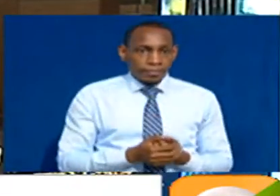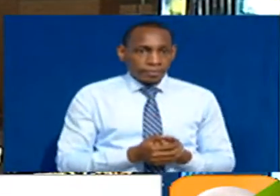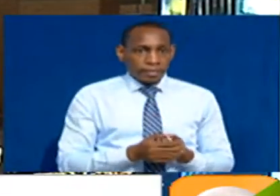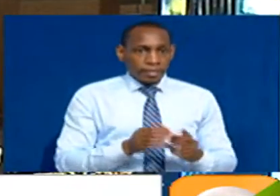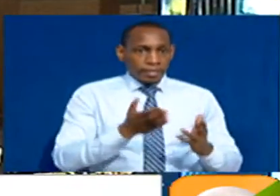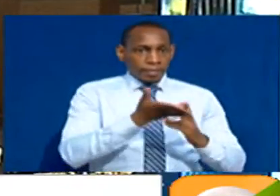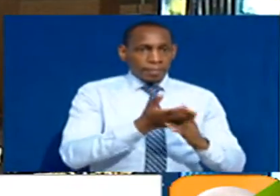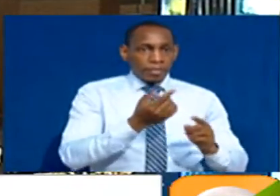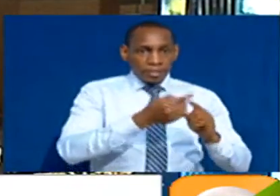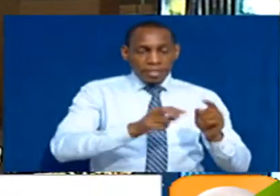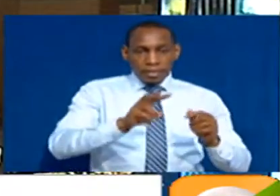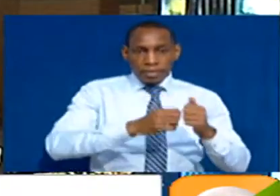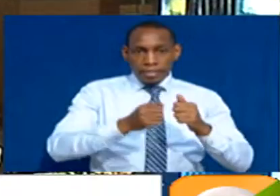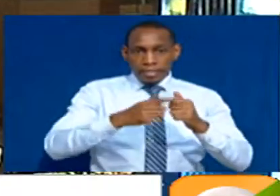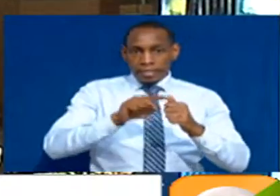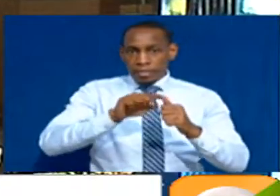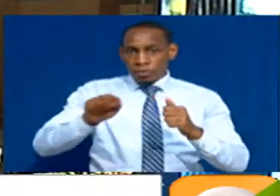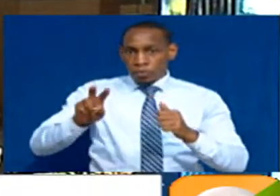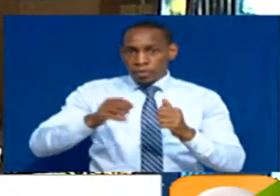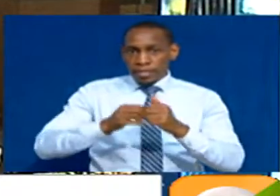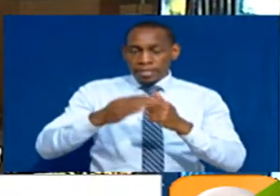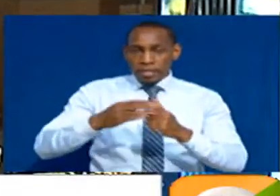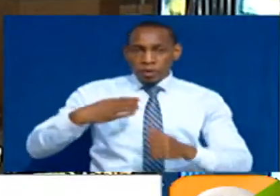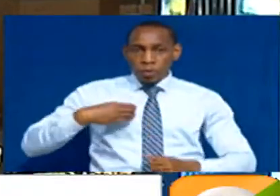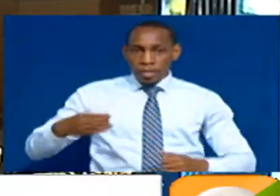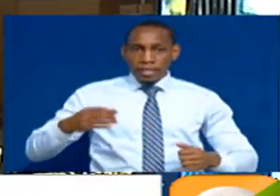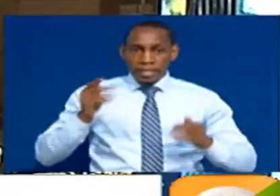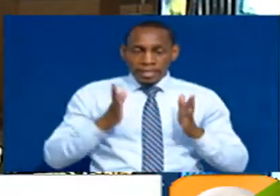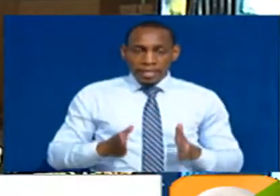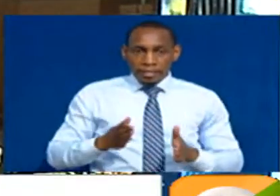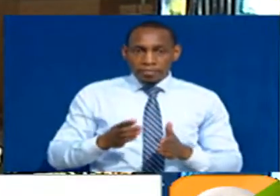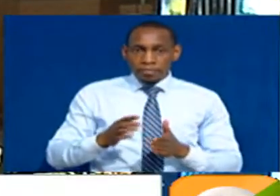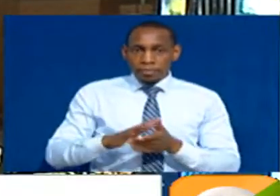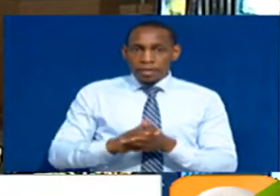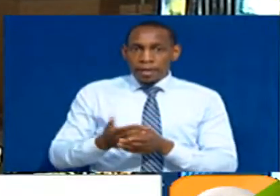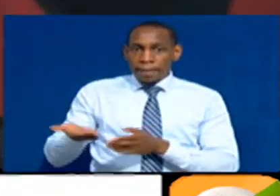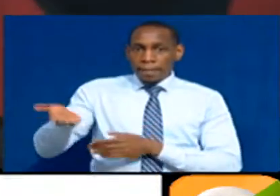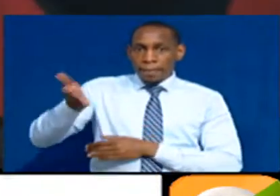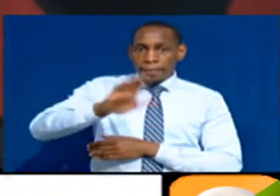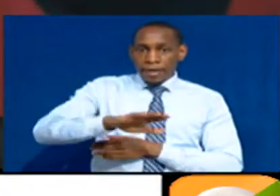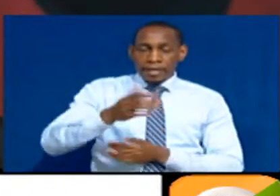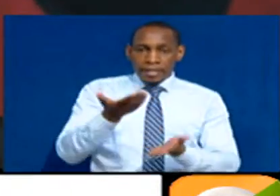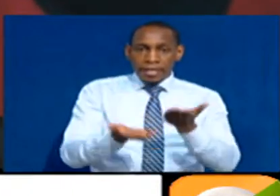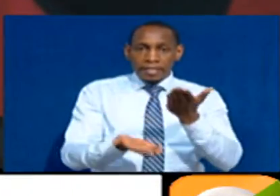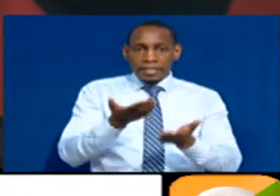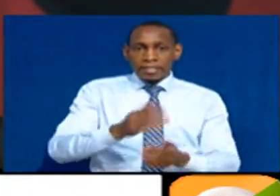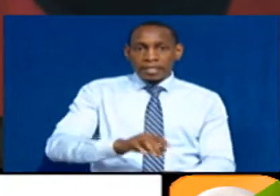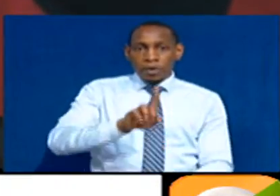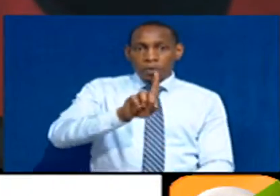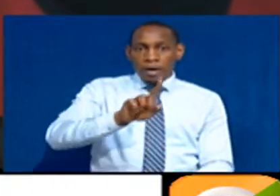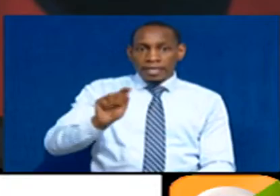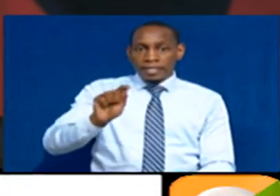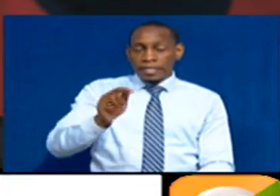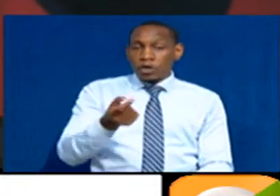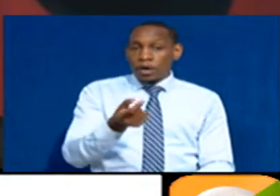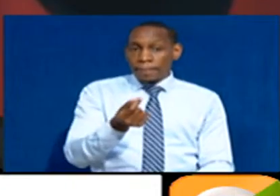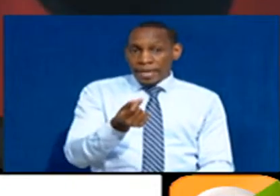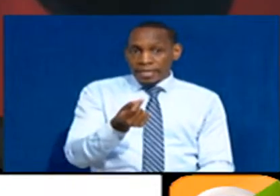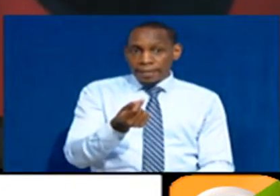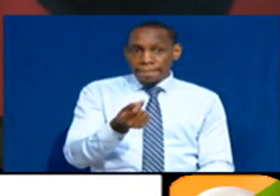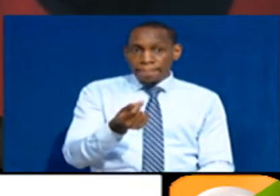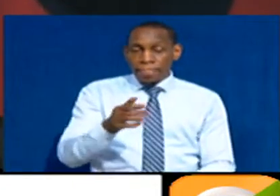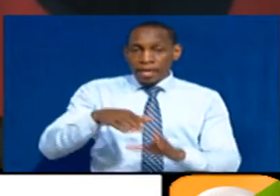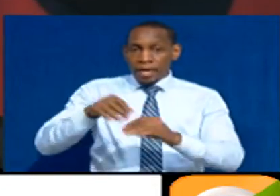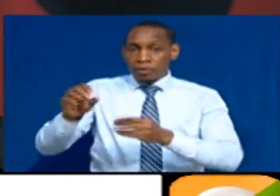between 2016 and 2019, wealthy Kenyans wired back to the country an estimated 1 trillion Kenya shillings